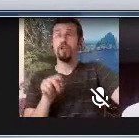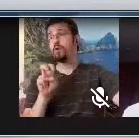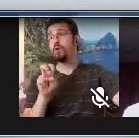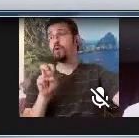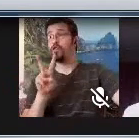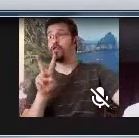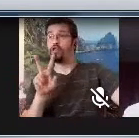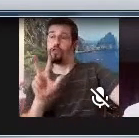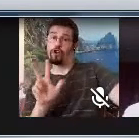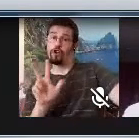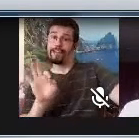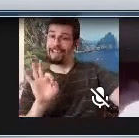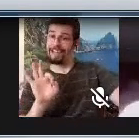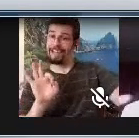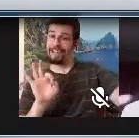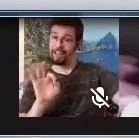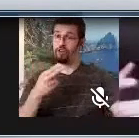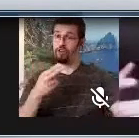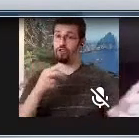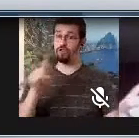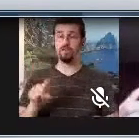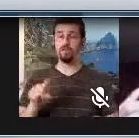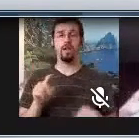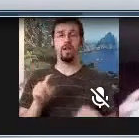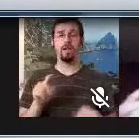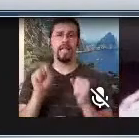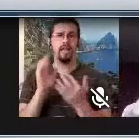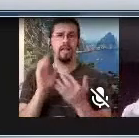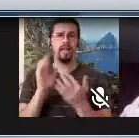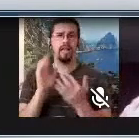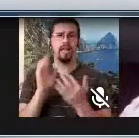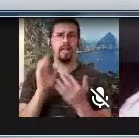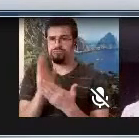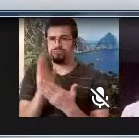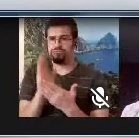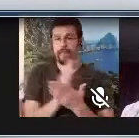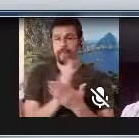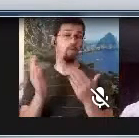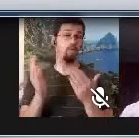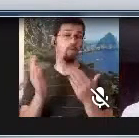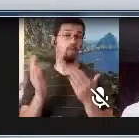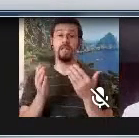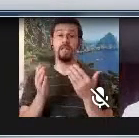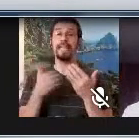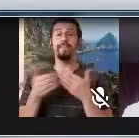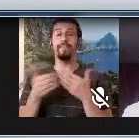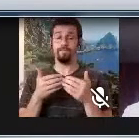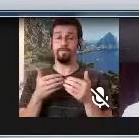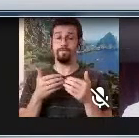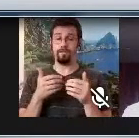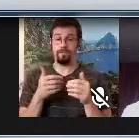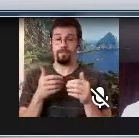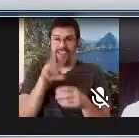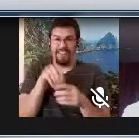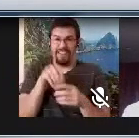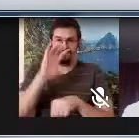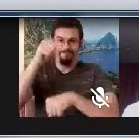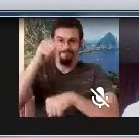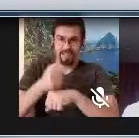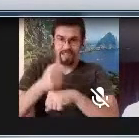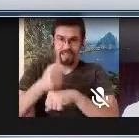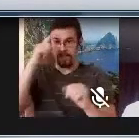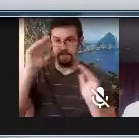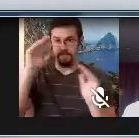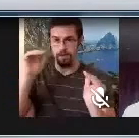to the performer, even within the means of the stylistic and expectations. And it's true, not